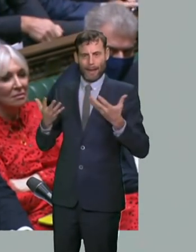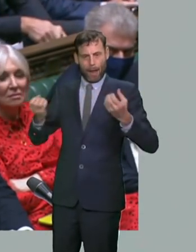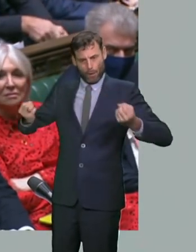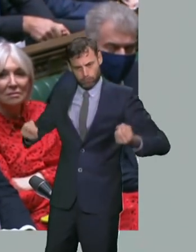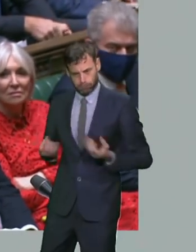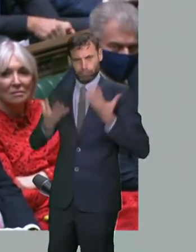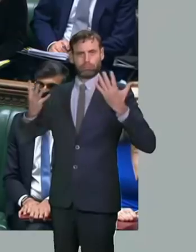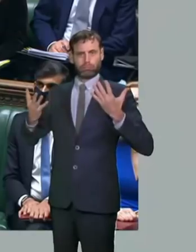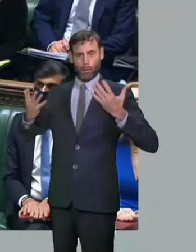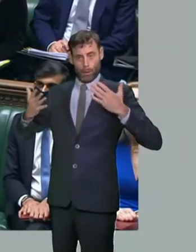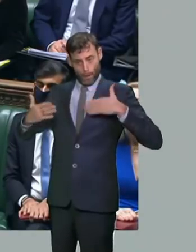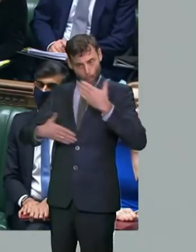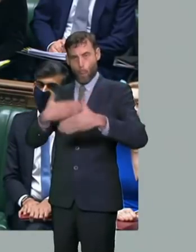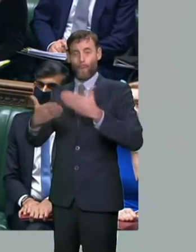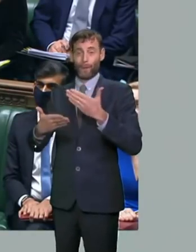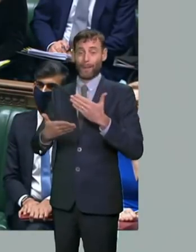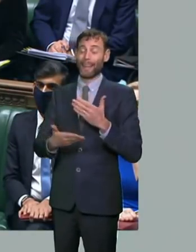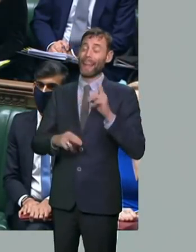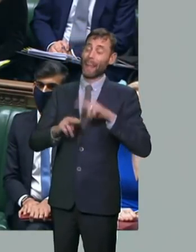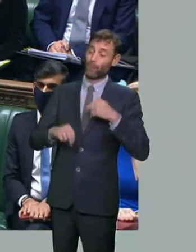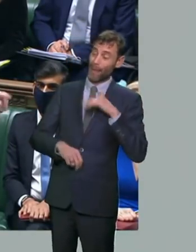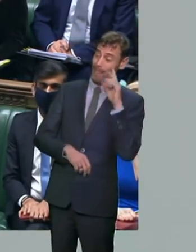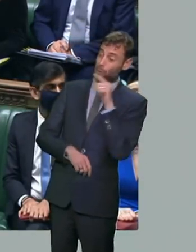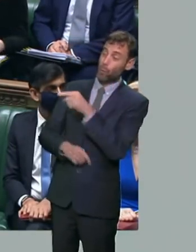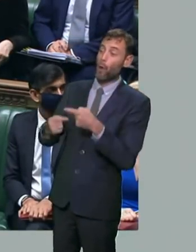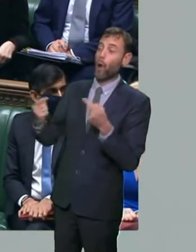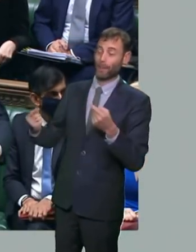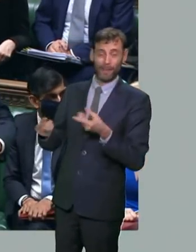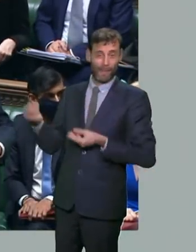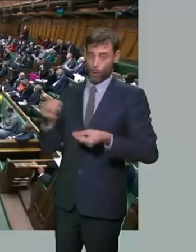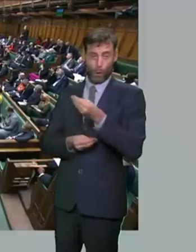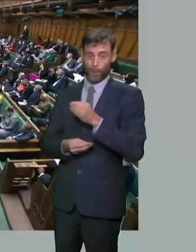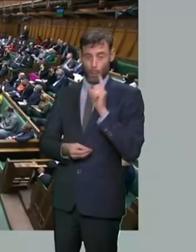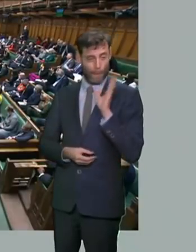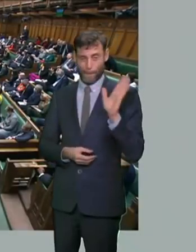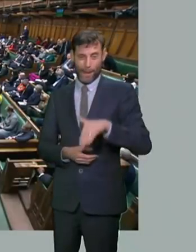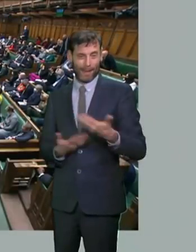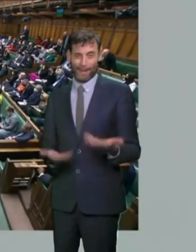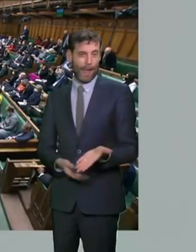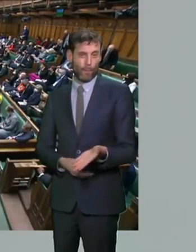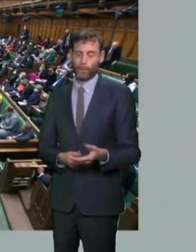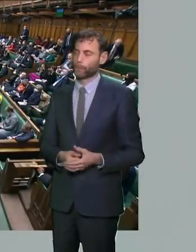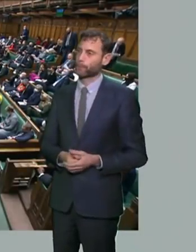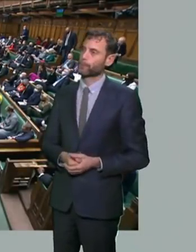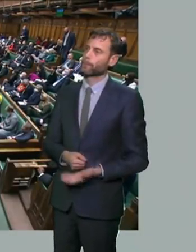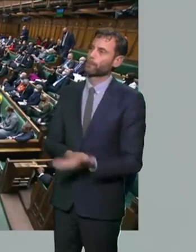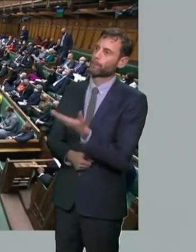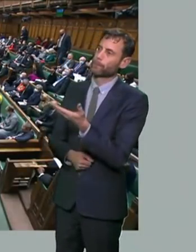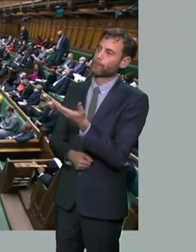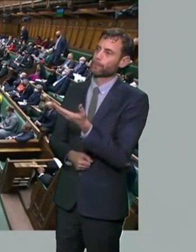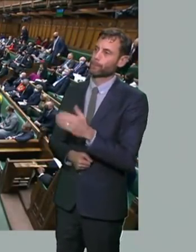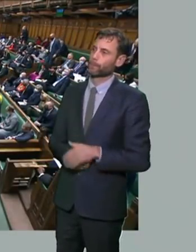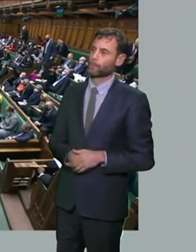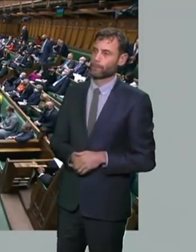which, quite frankly, would not have happened if we listened to the gentleman opposite. Thank you, Mr. Speaker. My honourable friend, the Prime Minister,